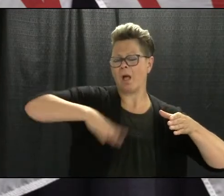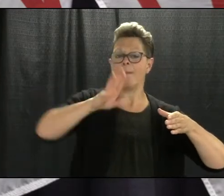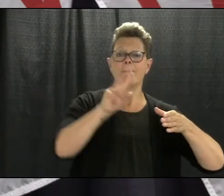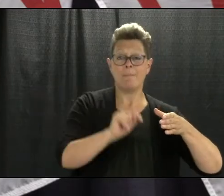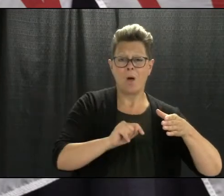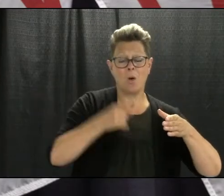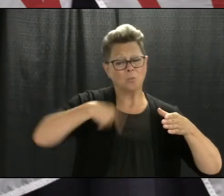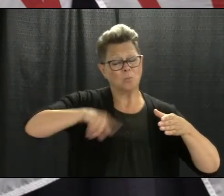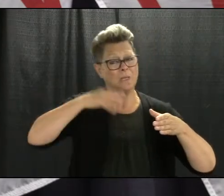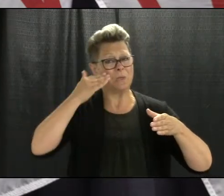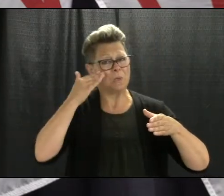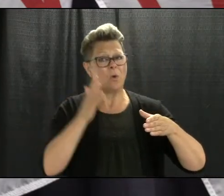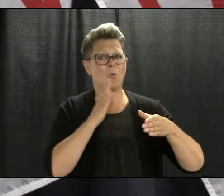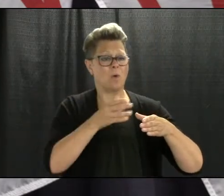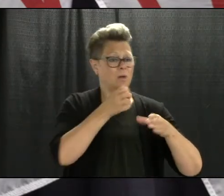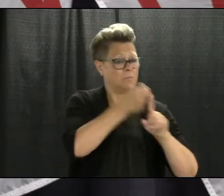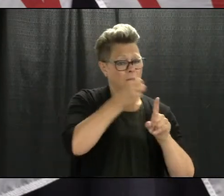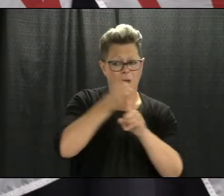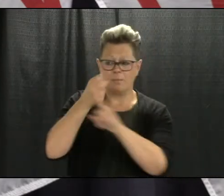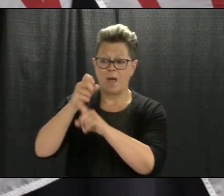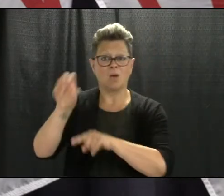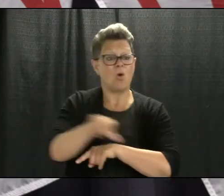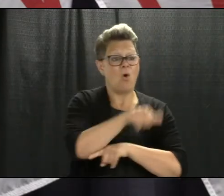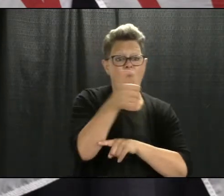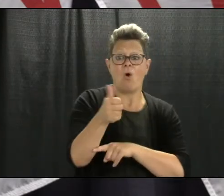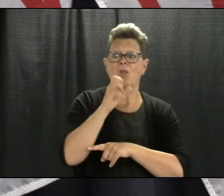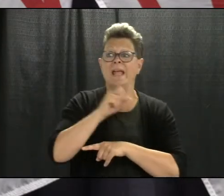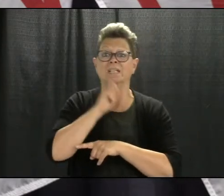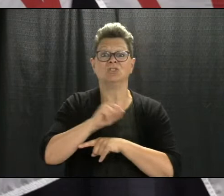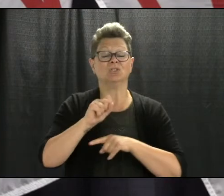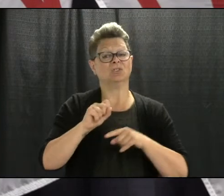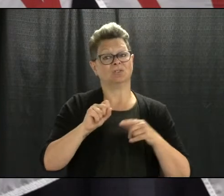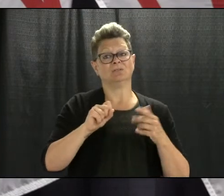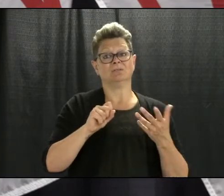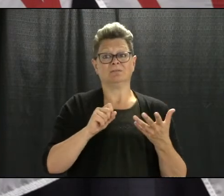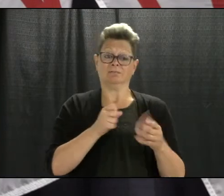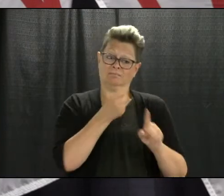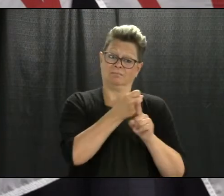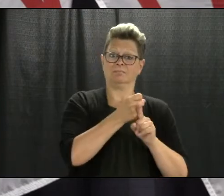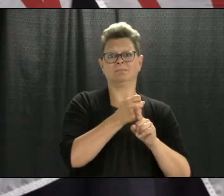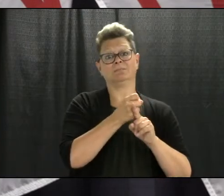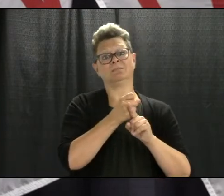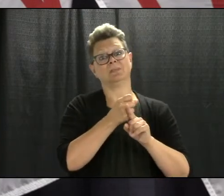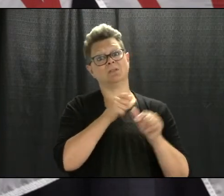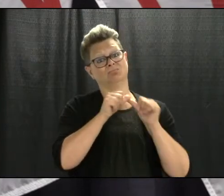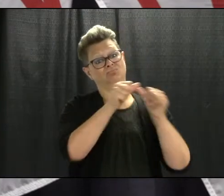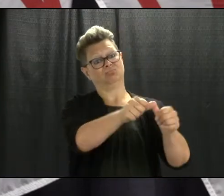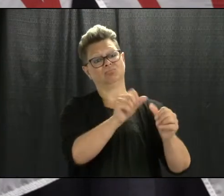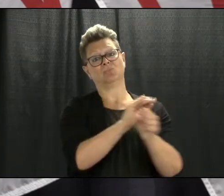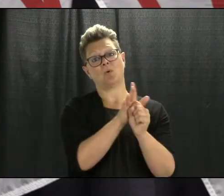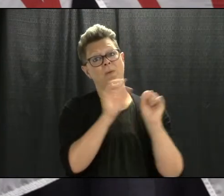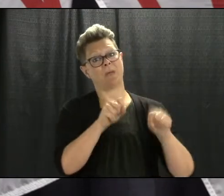impacts the other age groups all up through the ages in terms of vaccinated to versus no vaccinated.